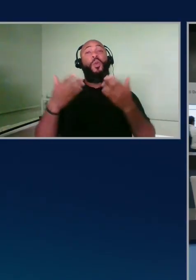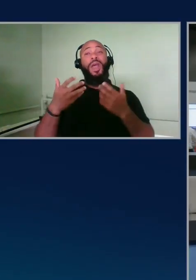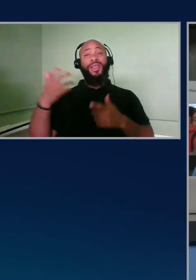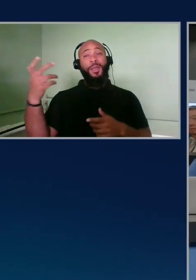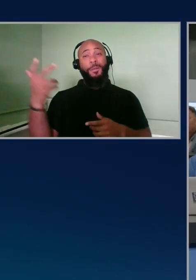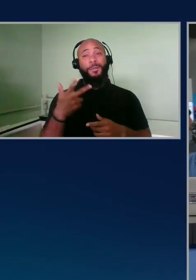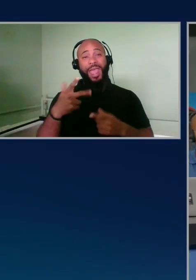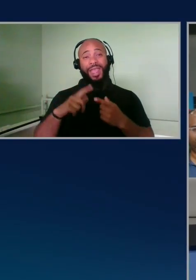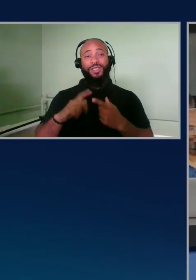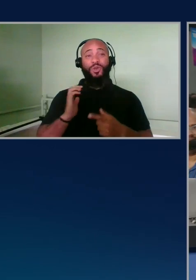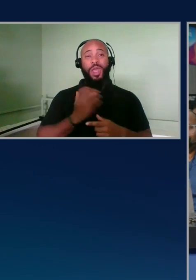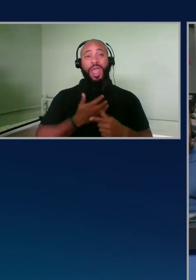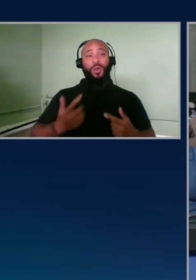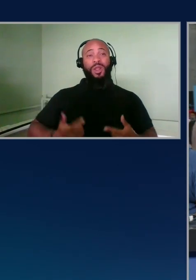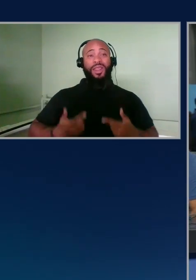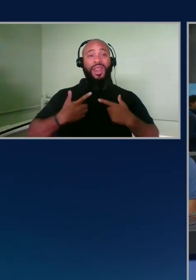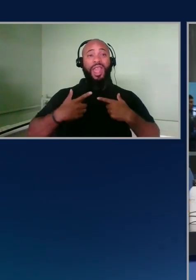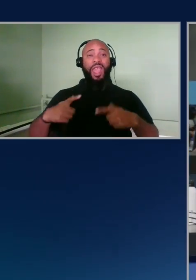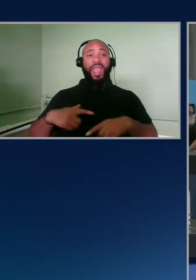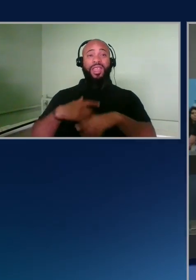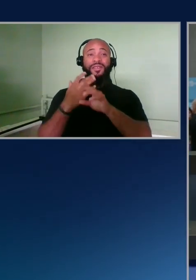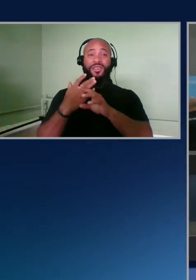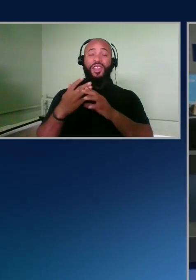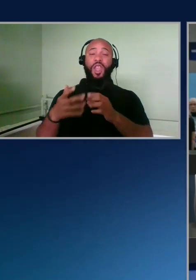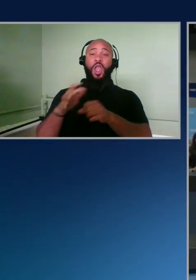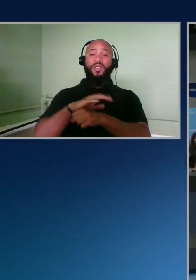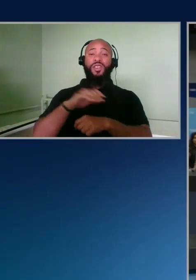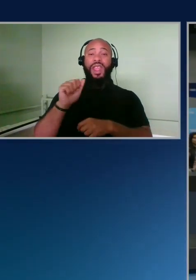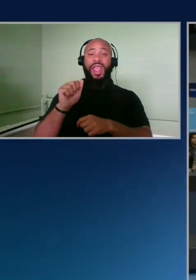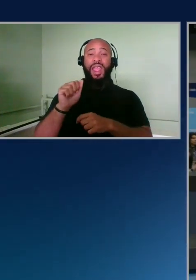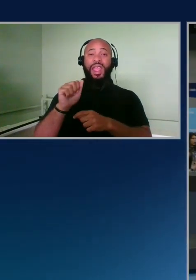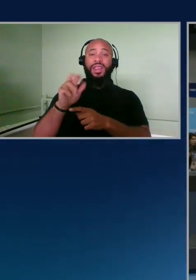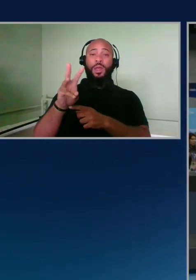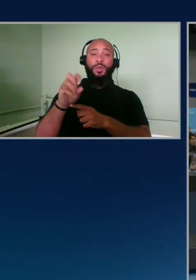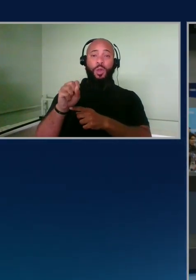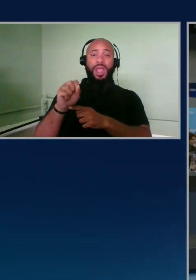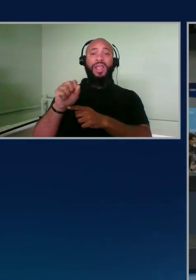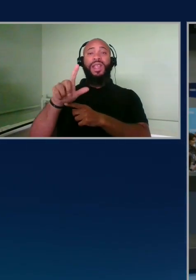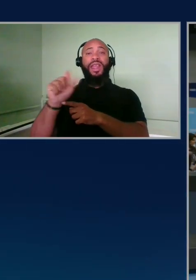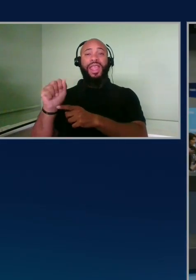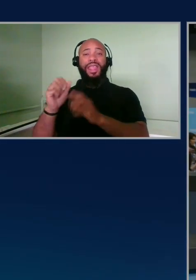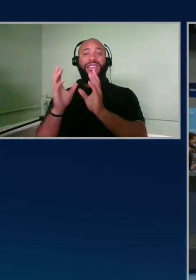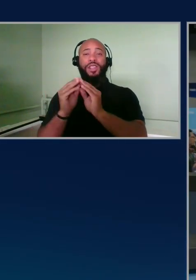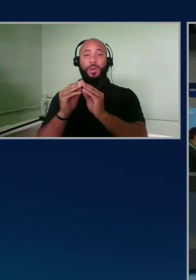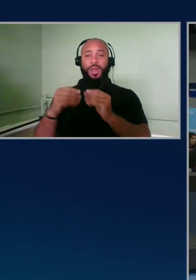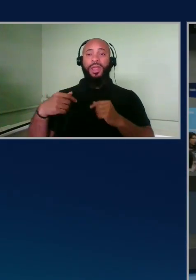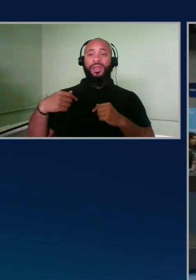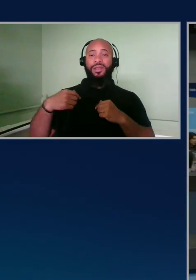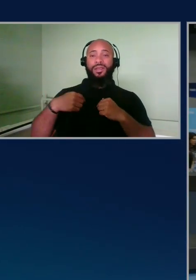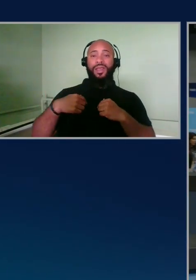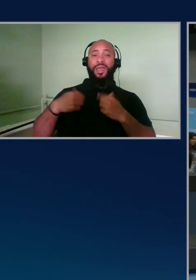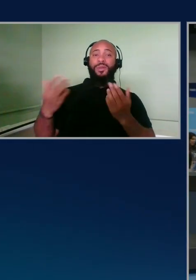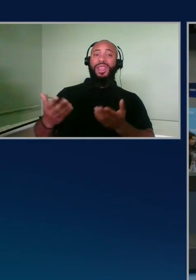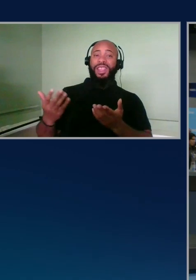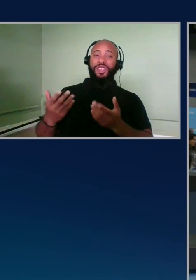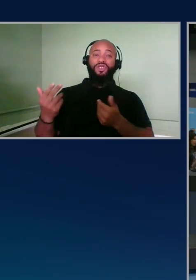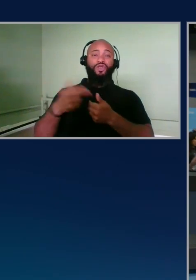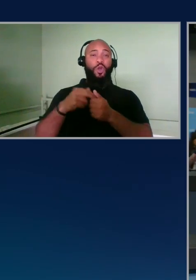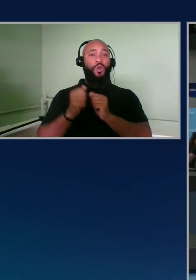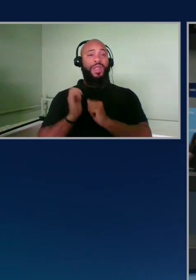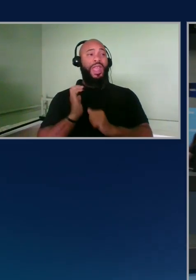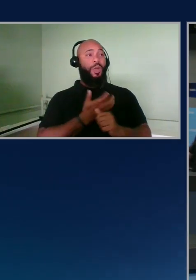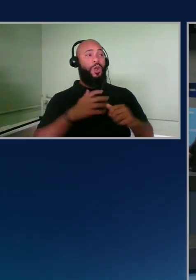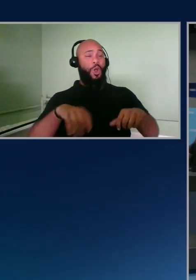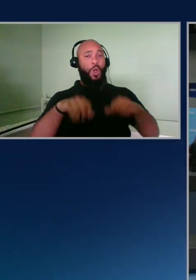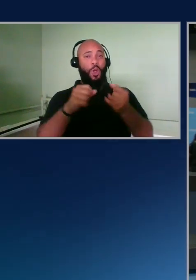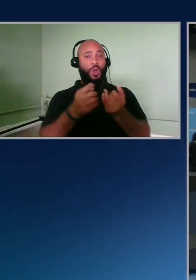our live coverage of the AWS LA Summit. I'm A.M. Grobelny, one of your hosts, joined here by Art, our other host. Art and I are